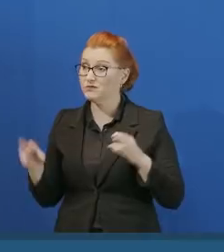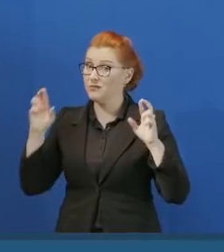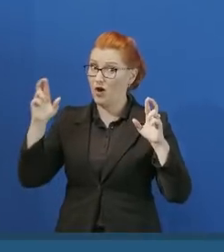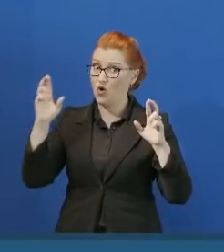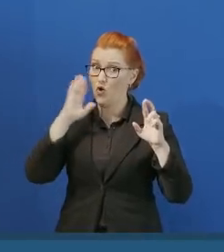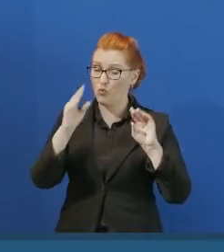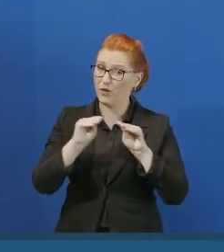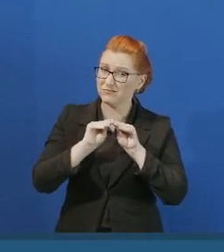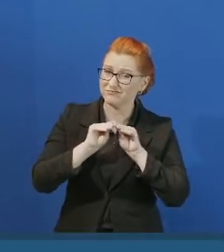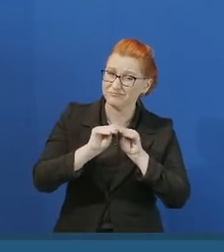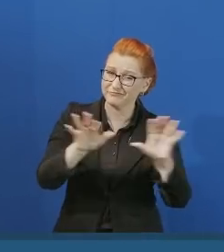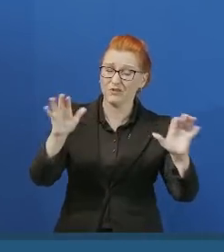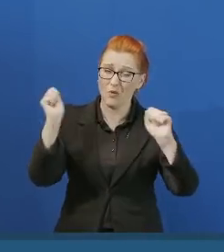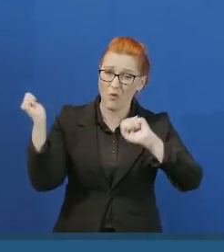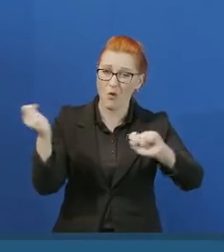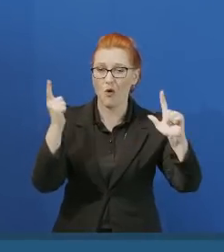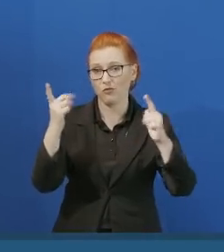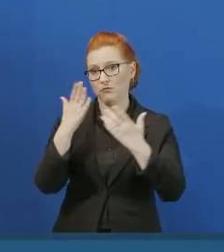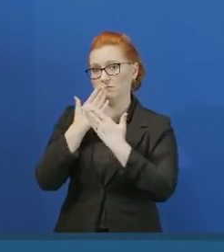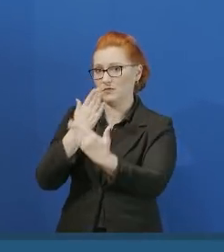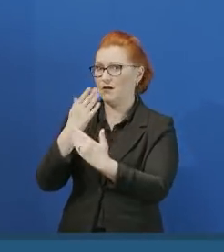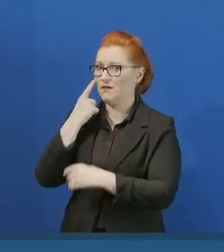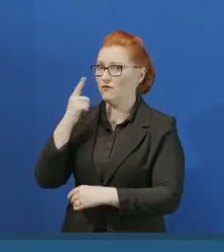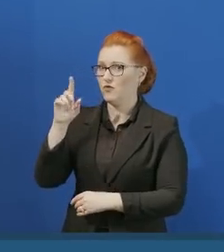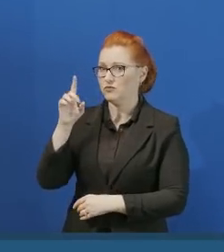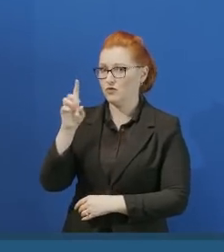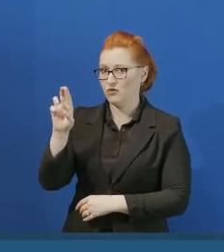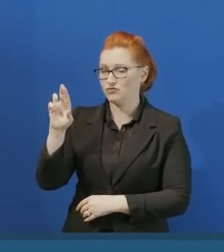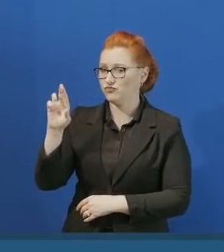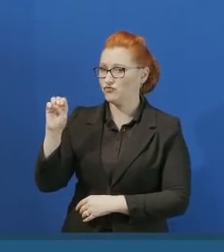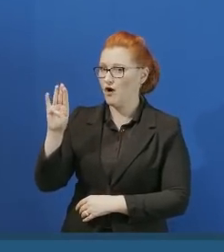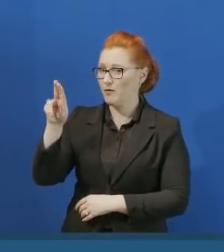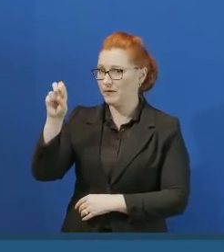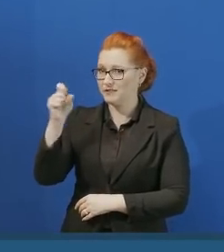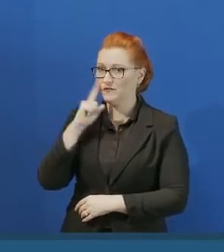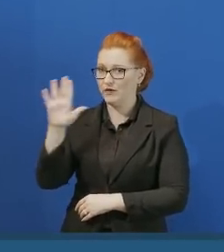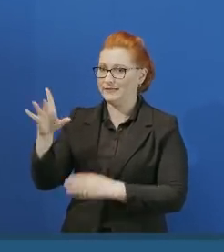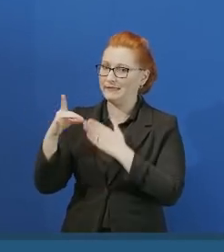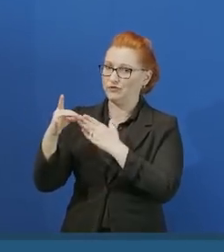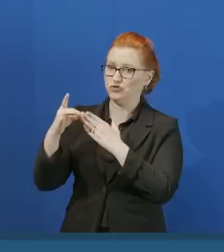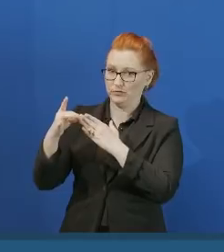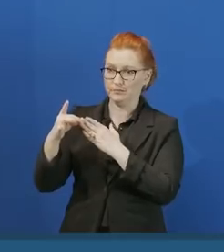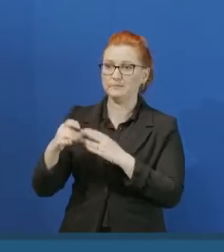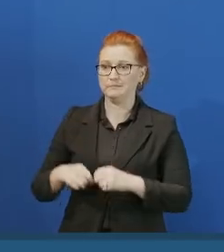and I'm thankful to Dr. Robbins for his leadership on antibody testing.